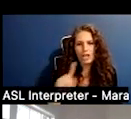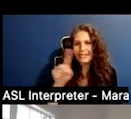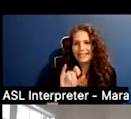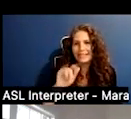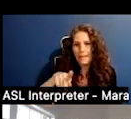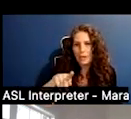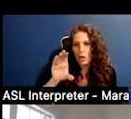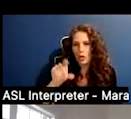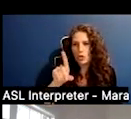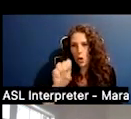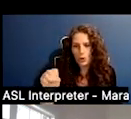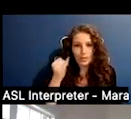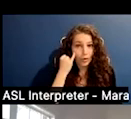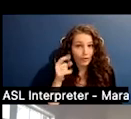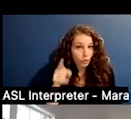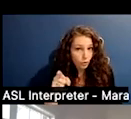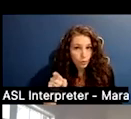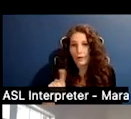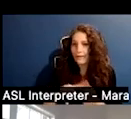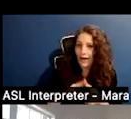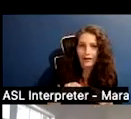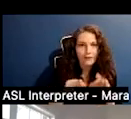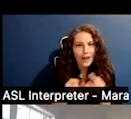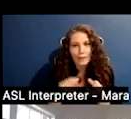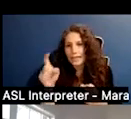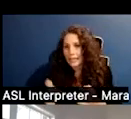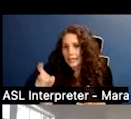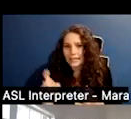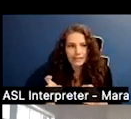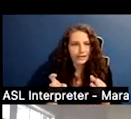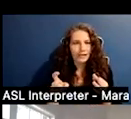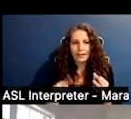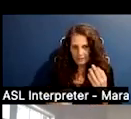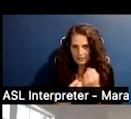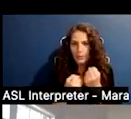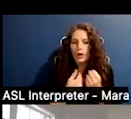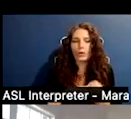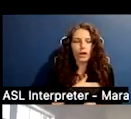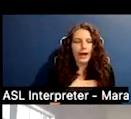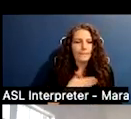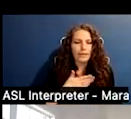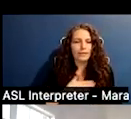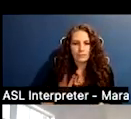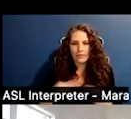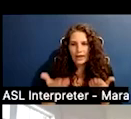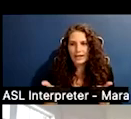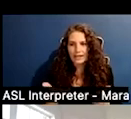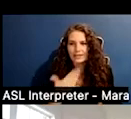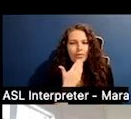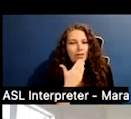family members or friends become more resilient in an earthquake. And with my last slide, I believe we'll make sure there are no further questions for anyone. Thank